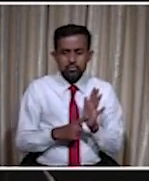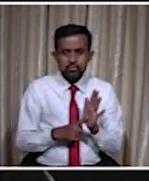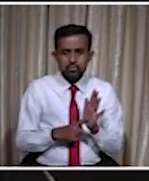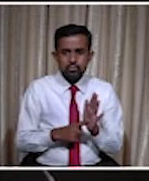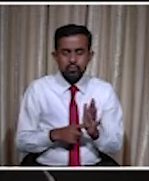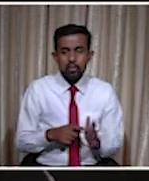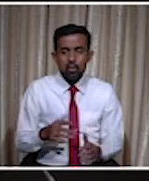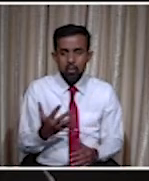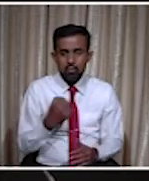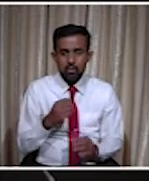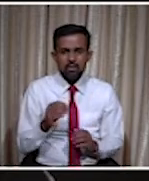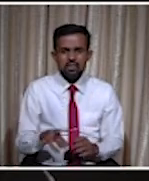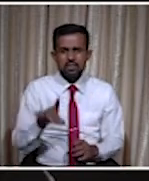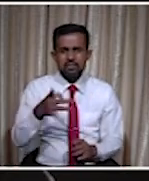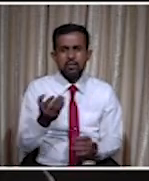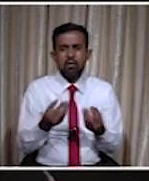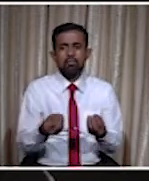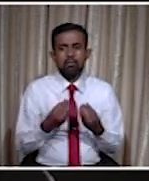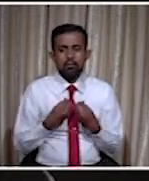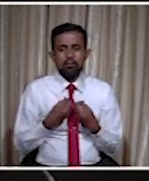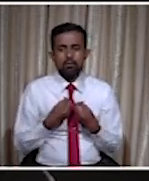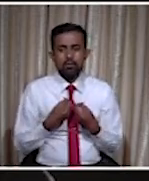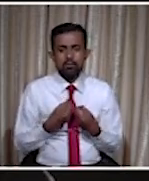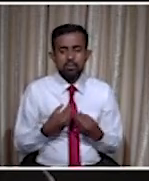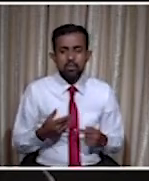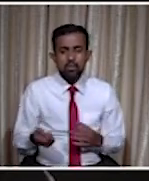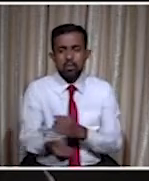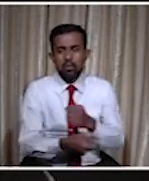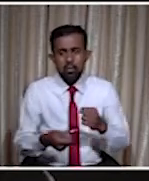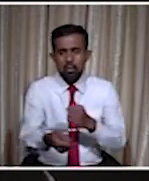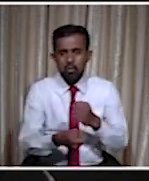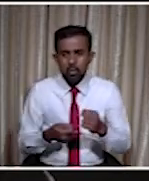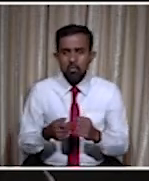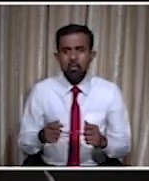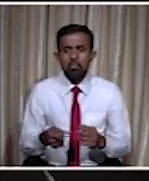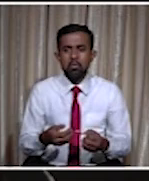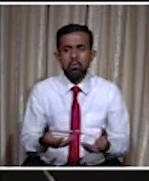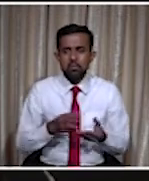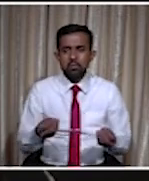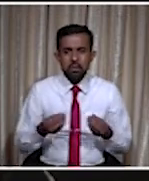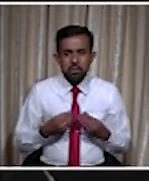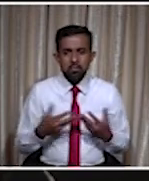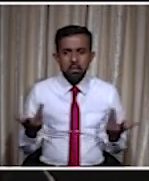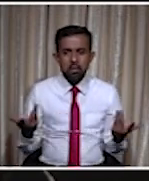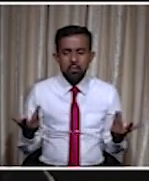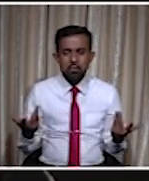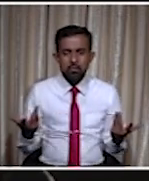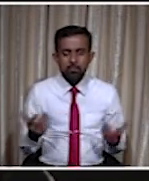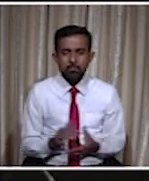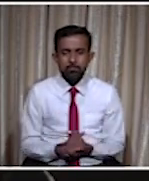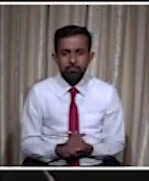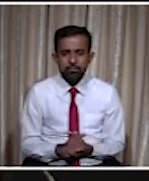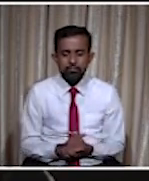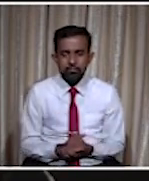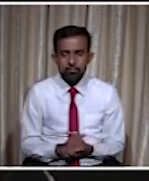the entire harvest getting destroyed unless diesel is made available almost immediately. So I would like